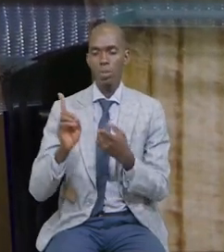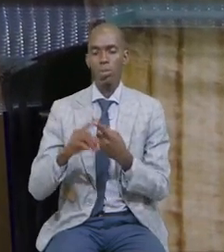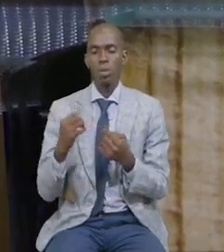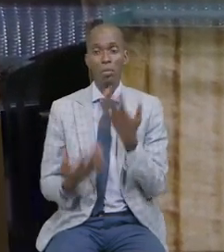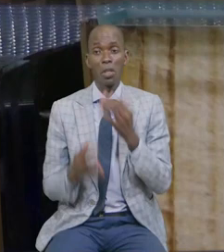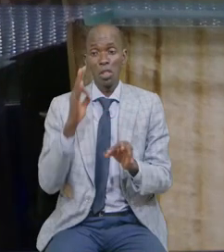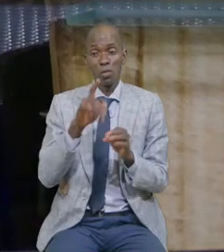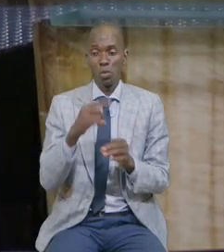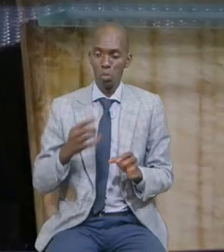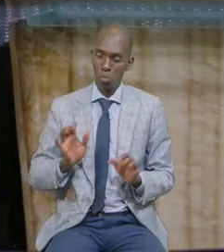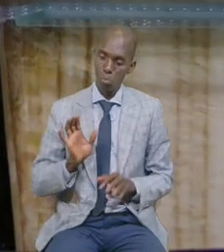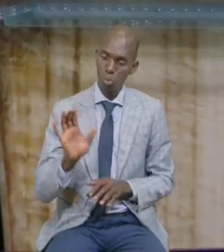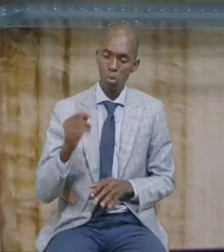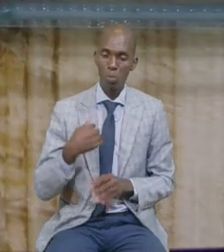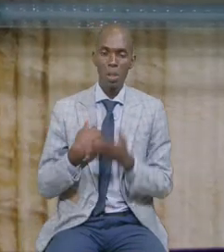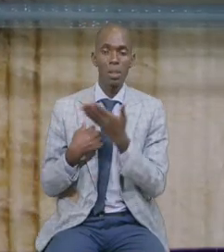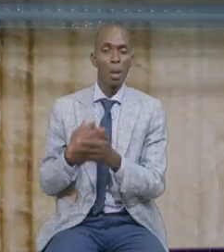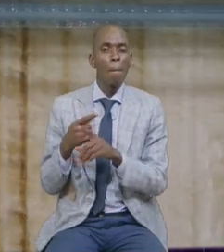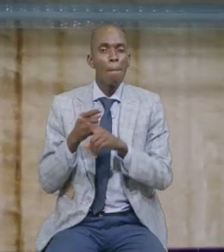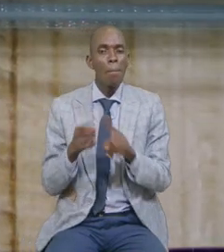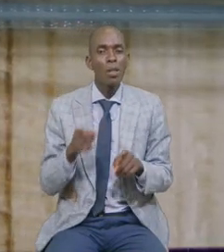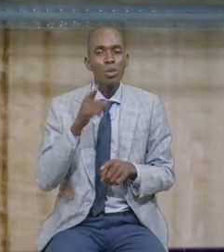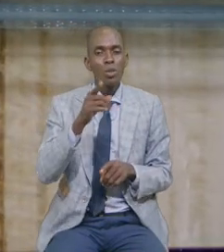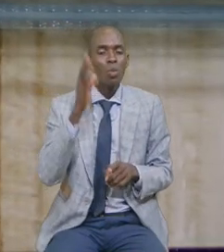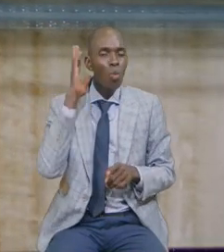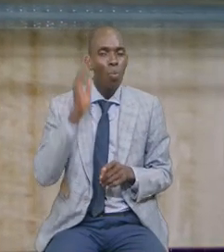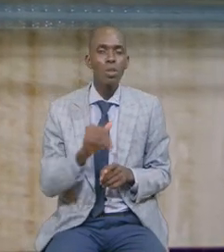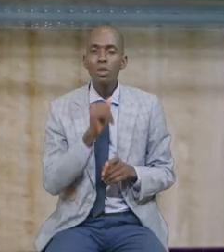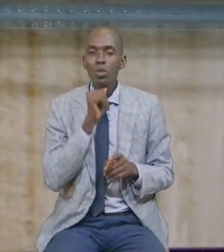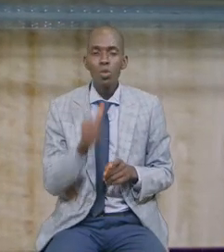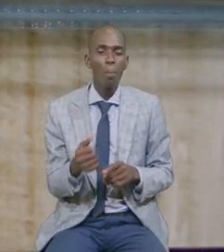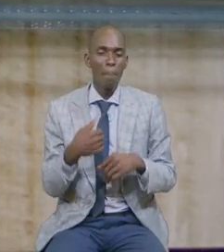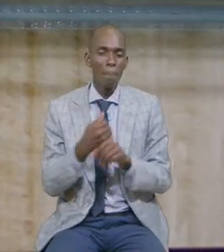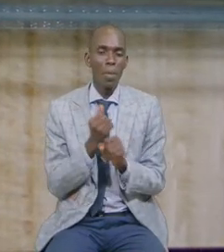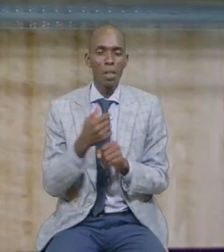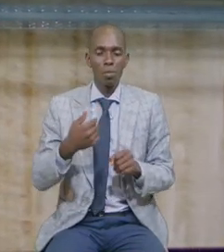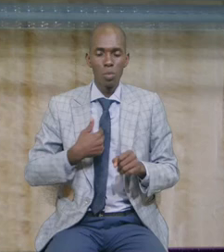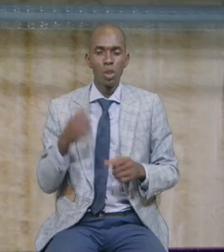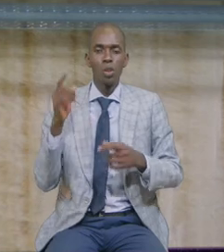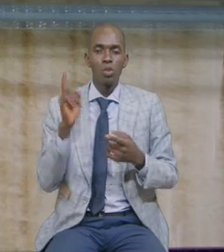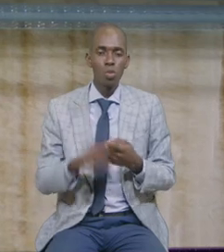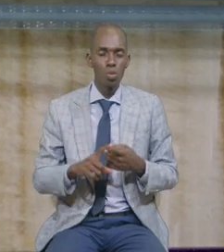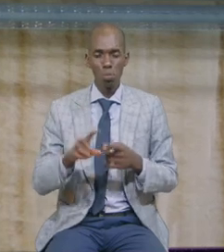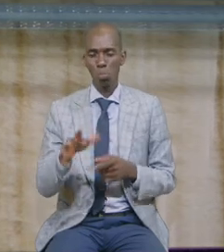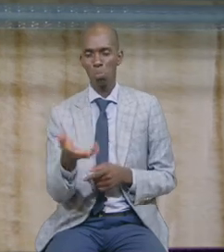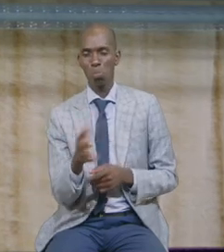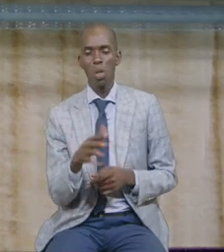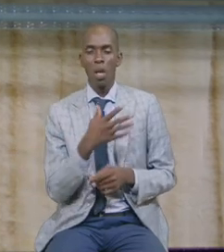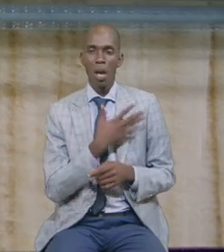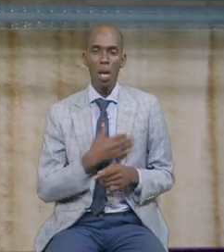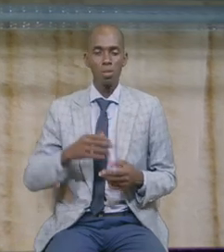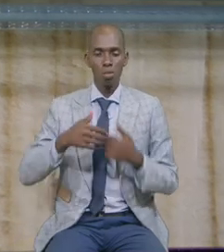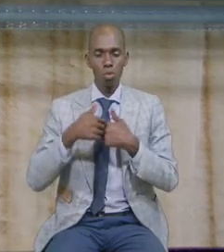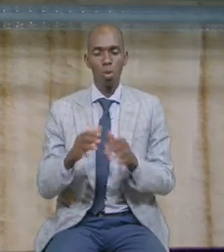there, but you'll not get me to volunteer, to compromise, and to lose my